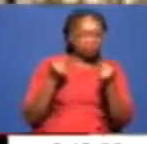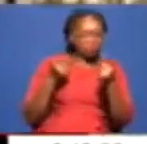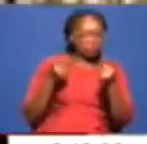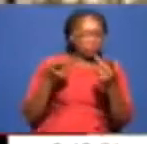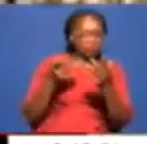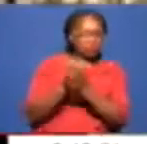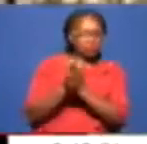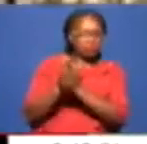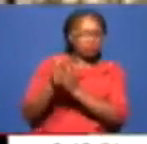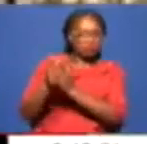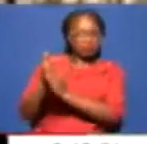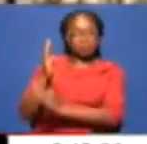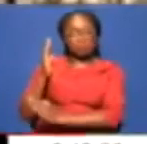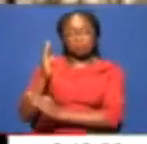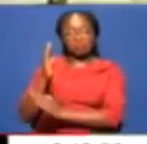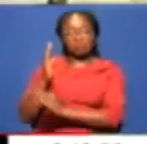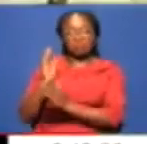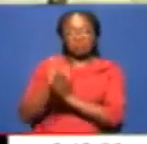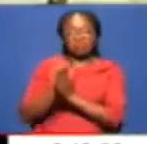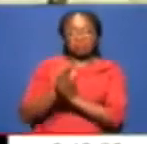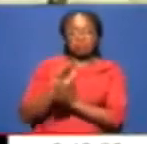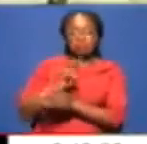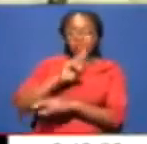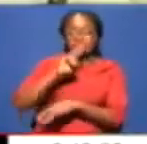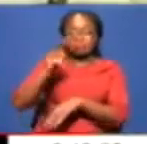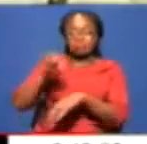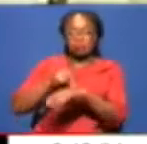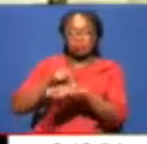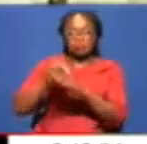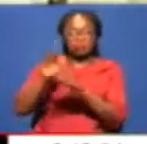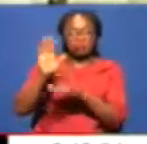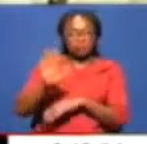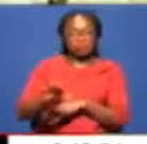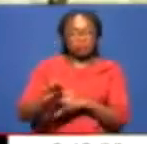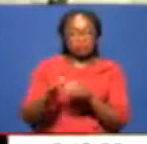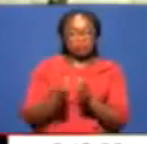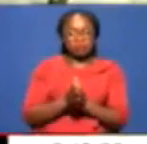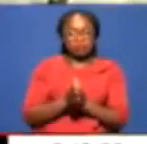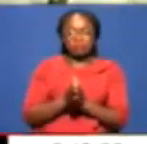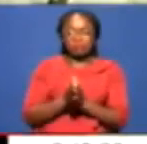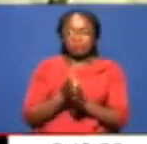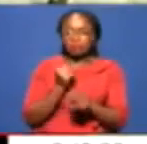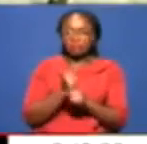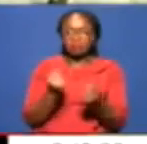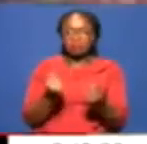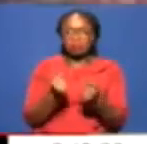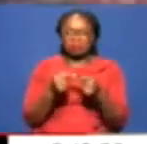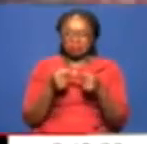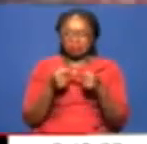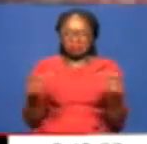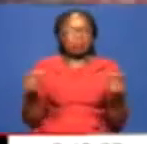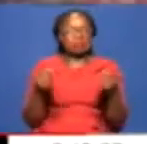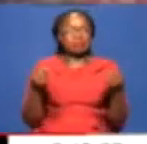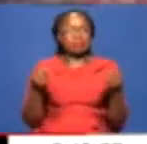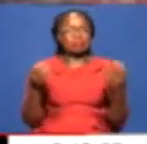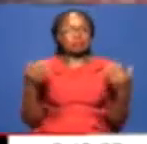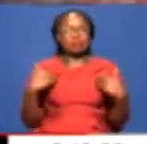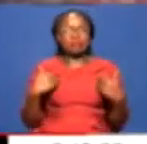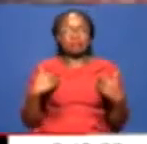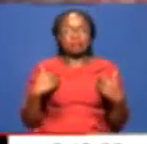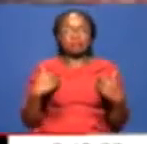security at the Kenya's national parks. In doing so, Richard Leakey made numerous enemies. I think